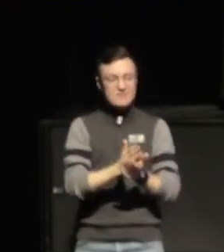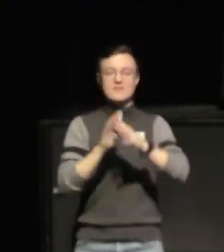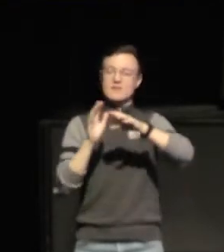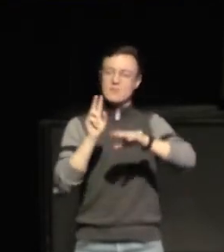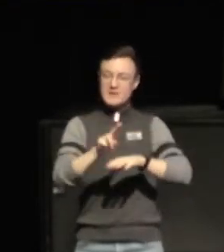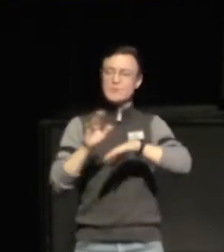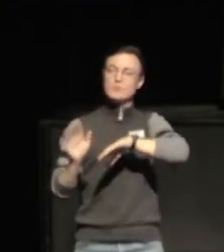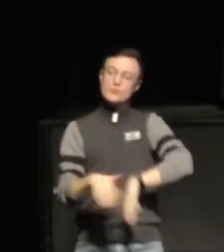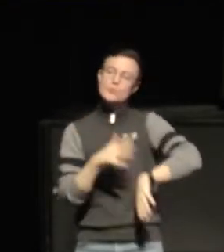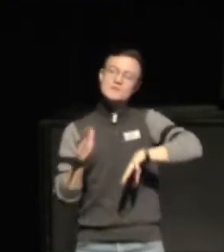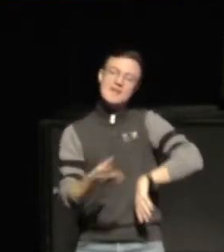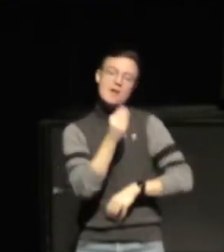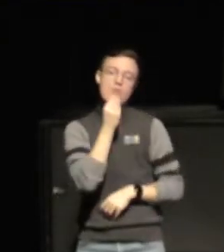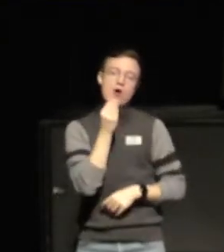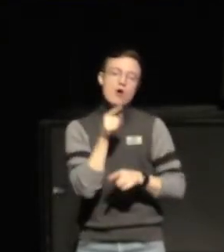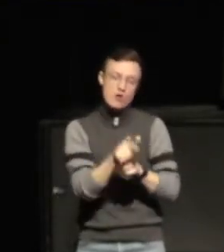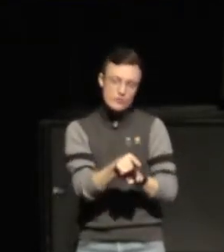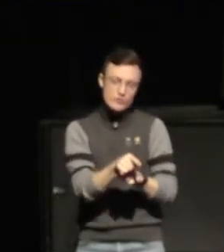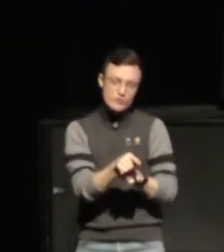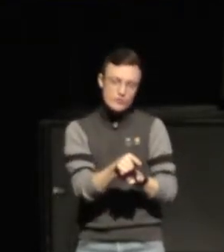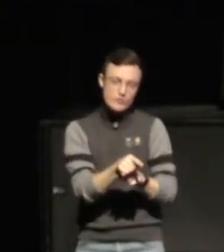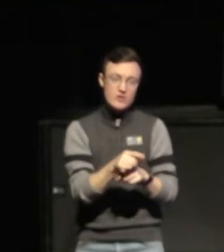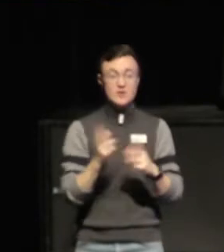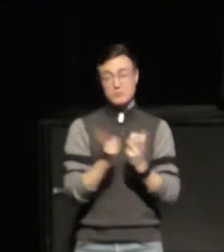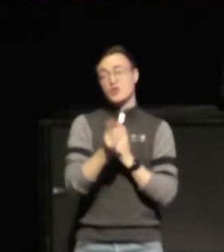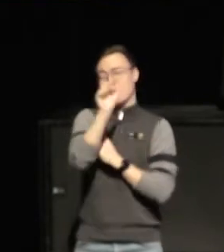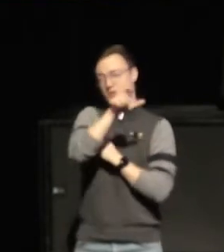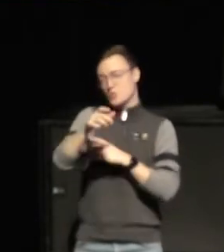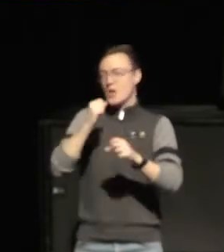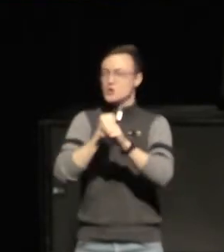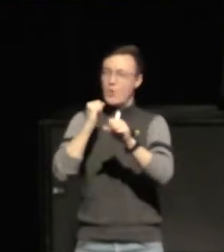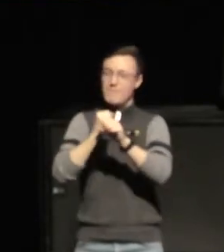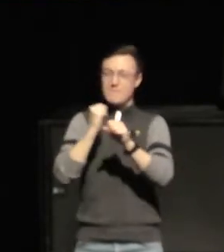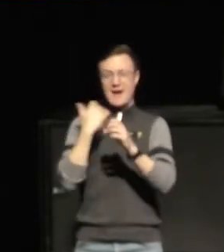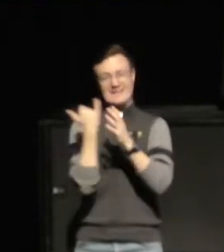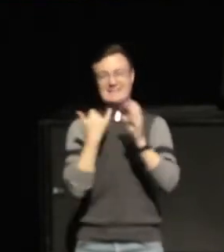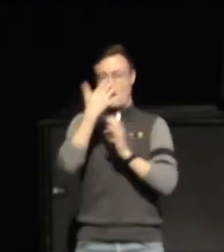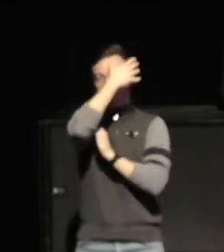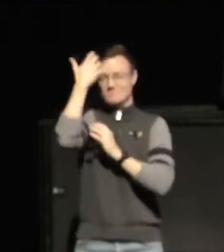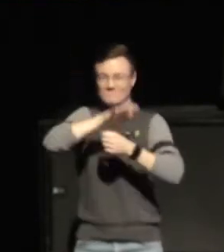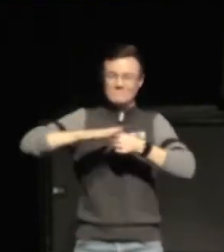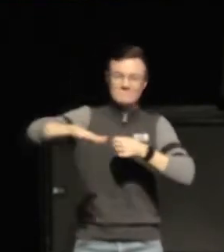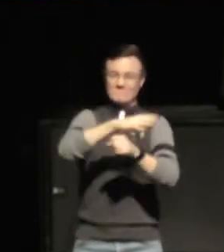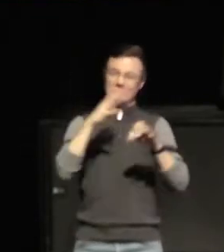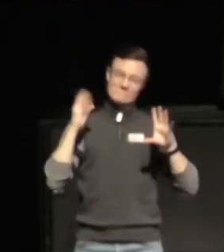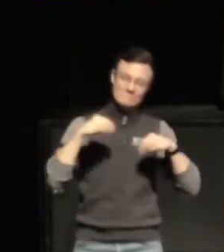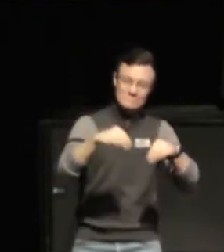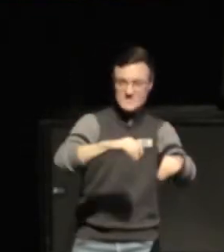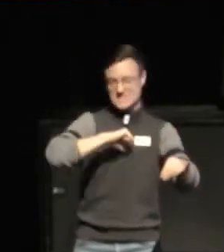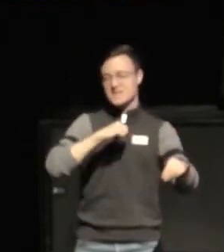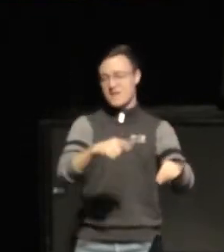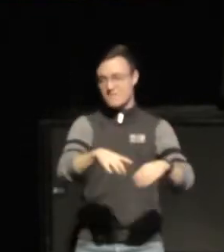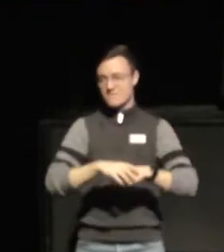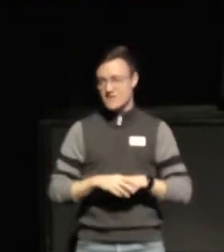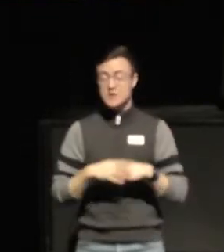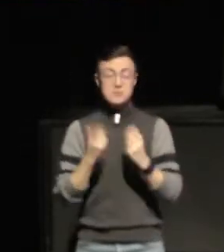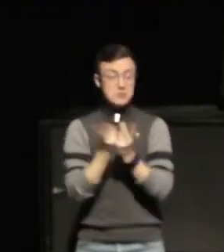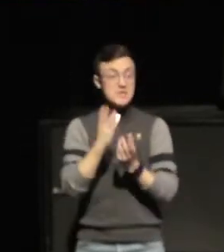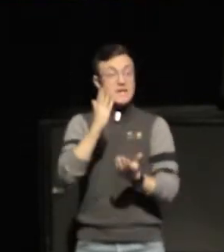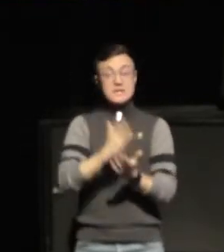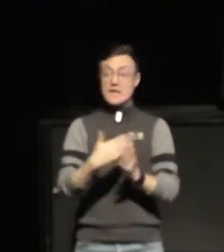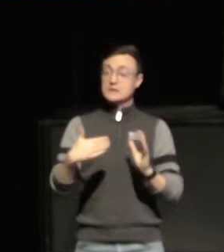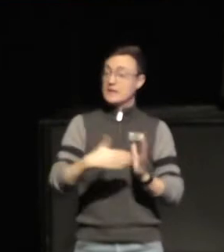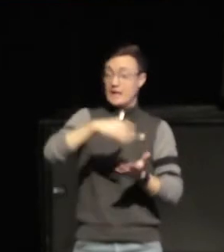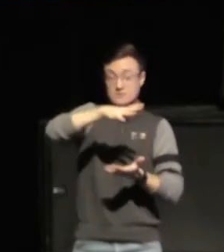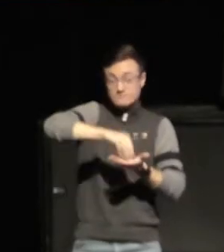here we're talking about the rights of people working in agriculture, and that includes rights to